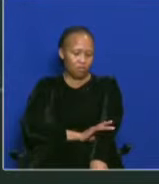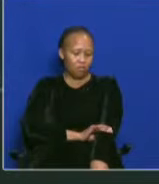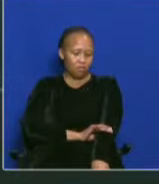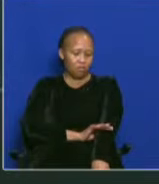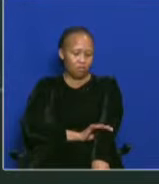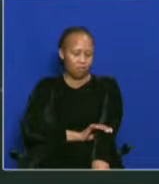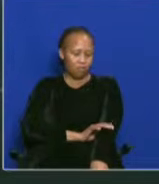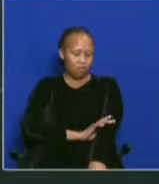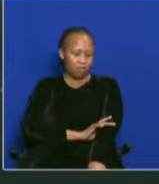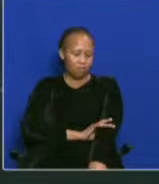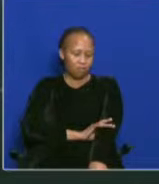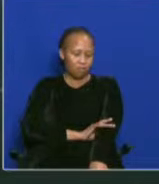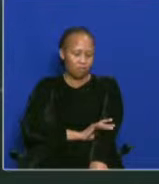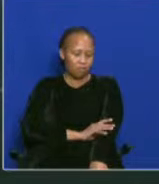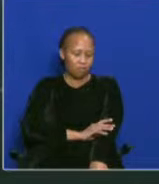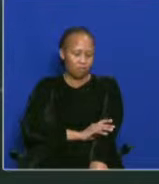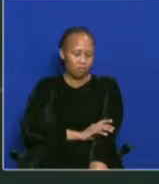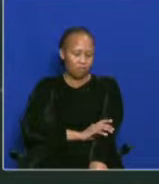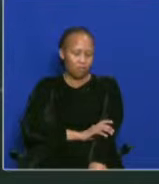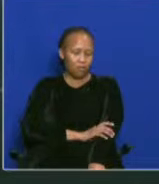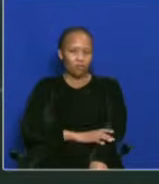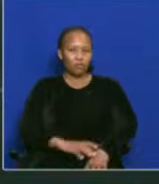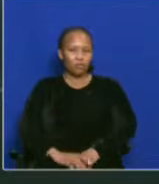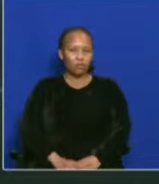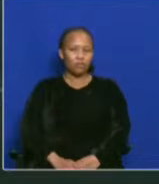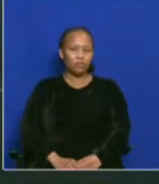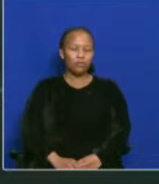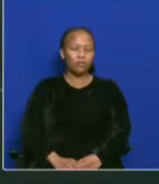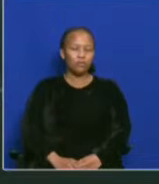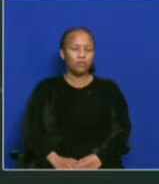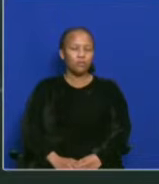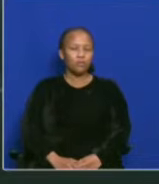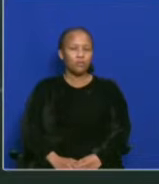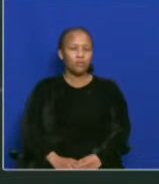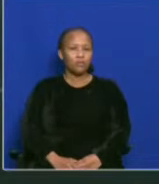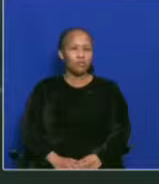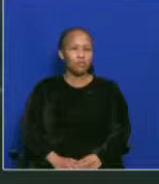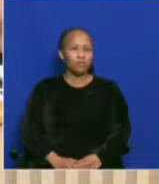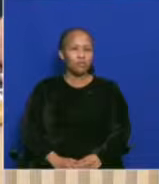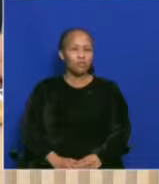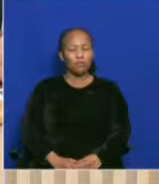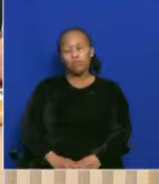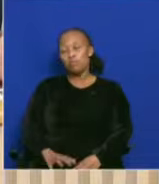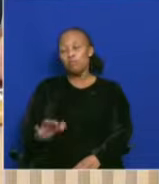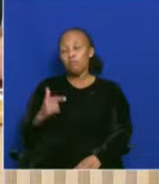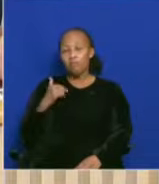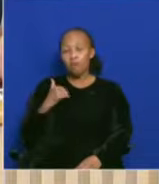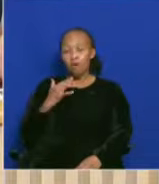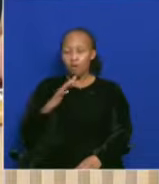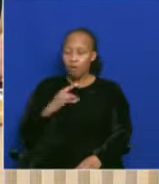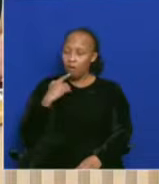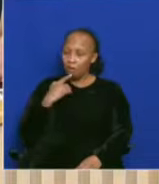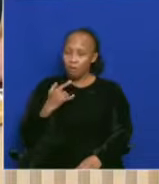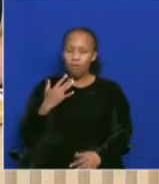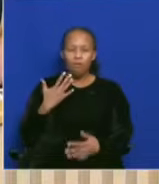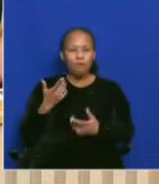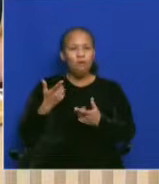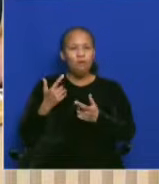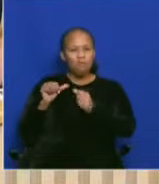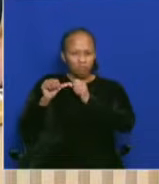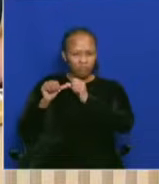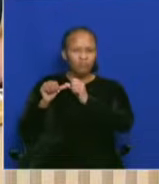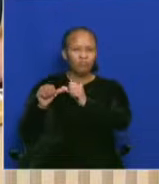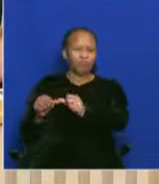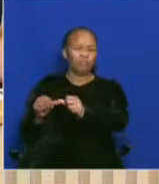But perhaps We'll get- let's, yeah, I wanted to say, let's continue. But We we'll know- get we better know- copies. Yes, we know you say